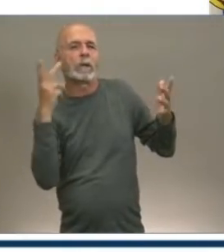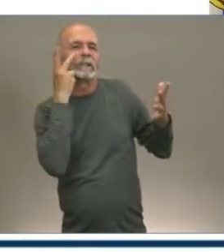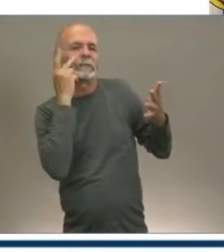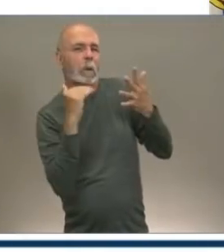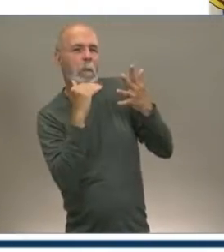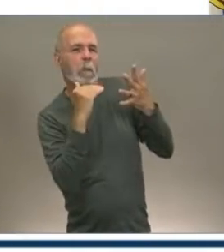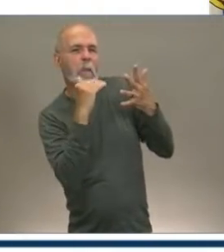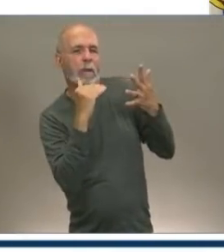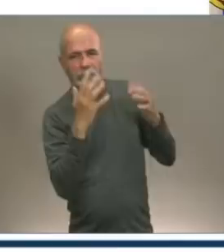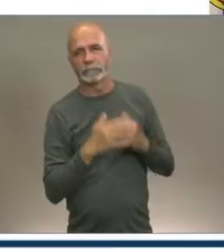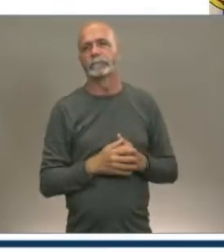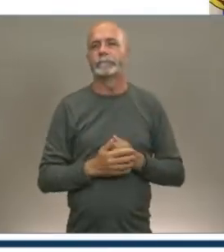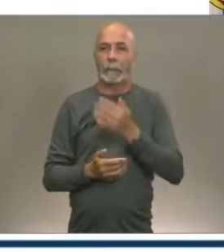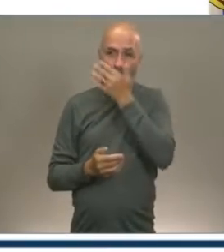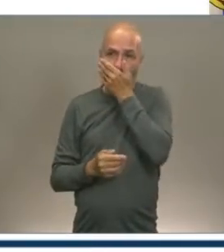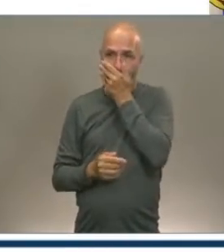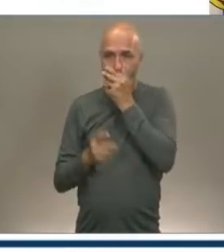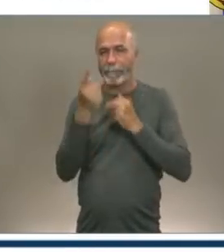Peddle with the Herald.